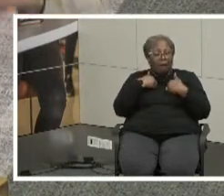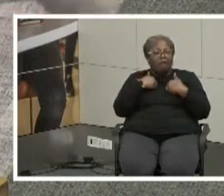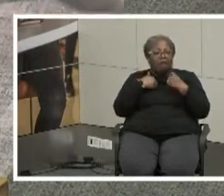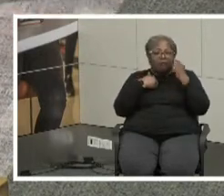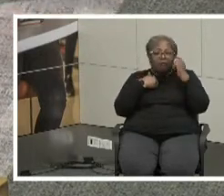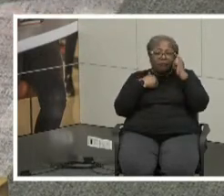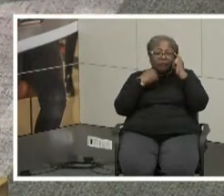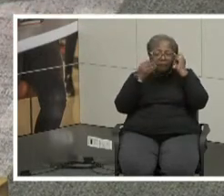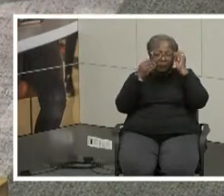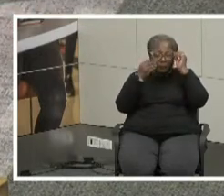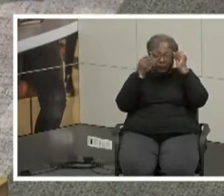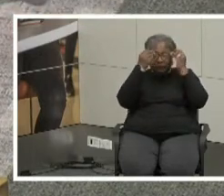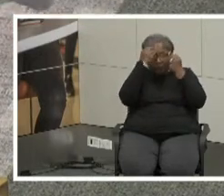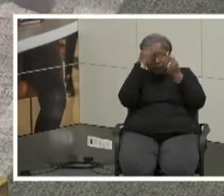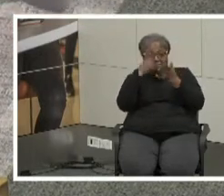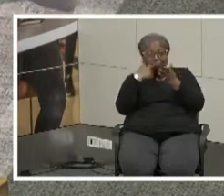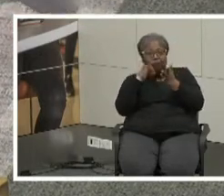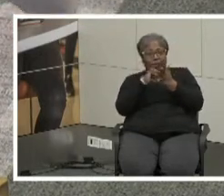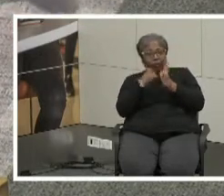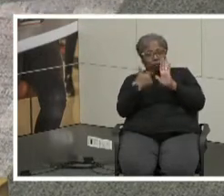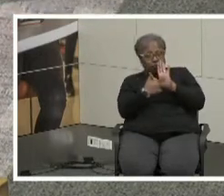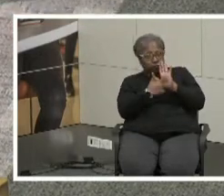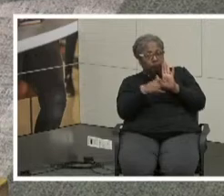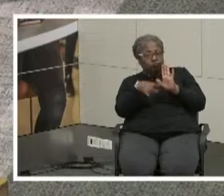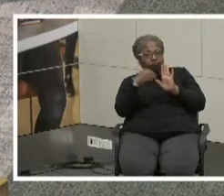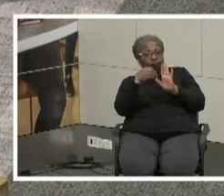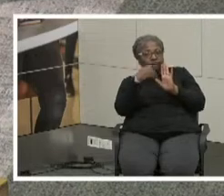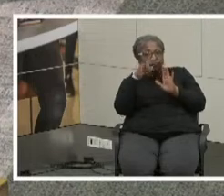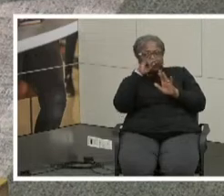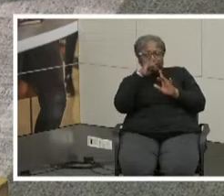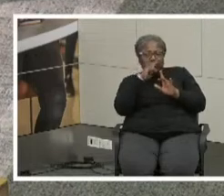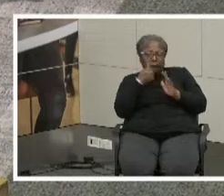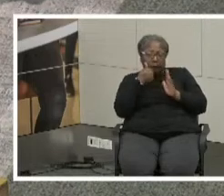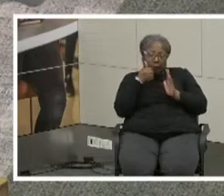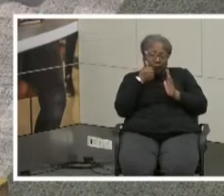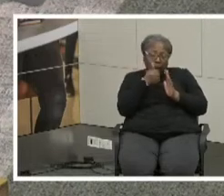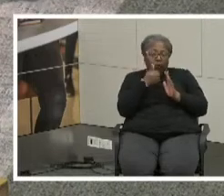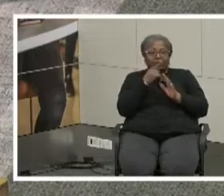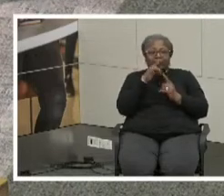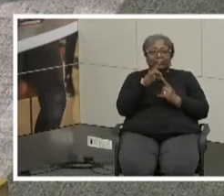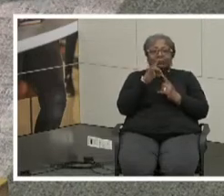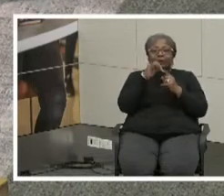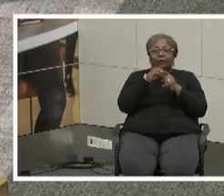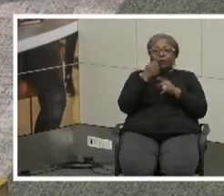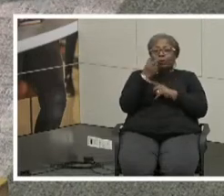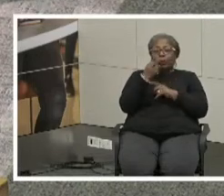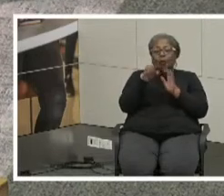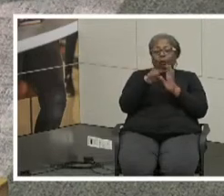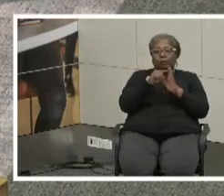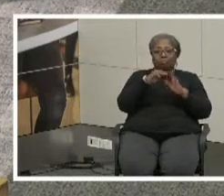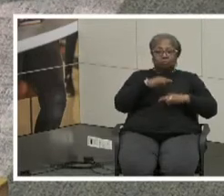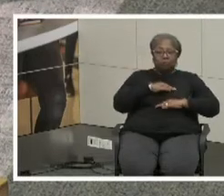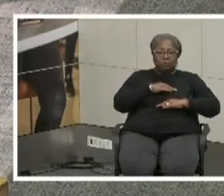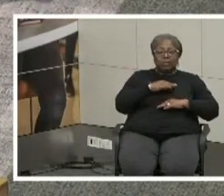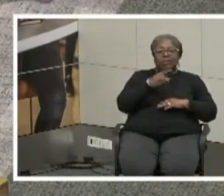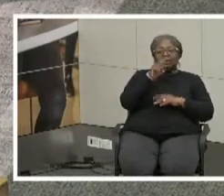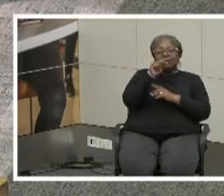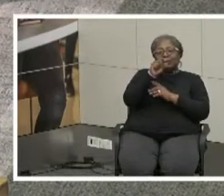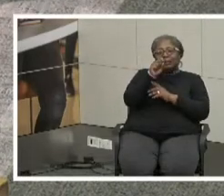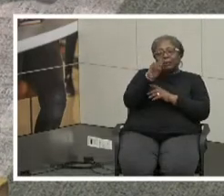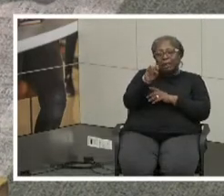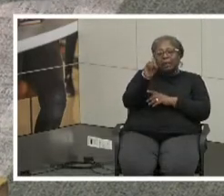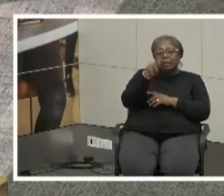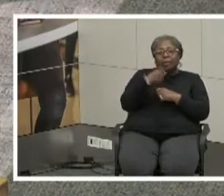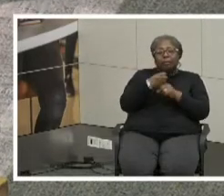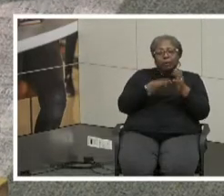show hey these specific sets of kids are right on that threshold especially in 12th grade for meeting TSI we need to make sure